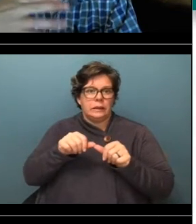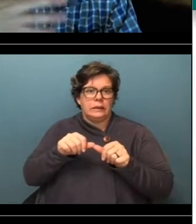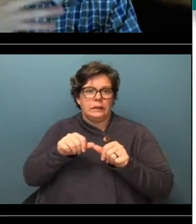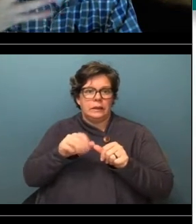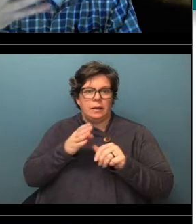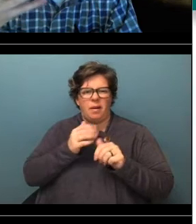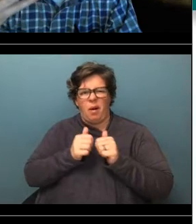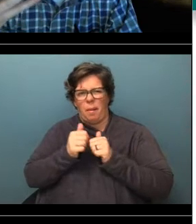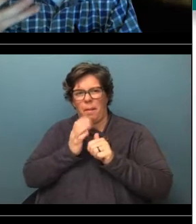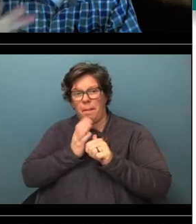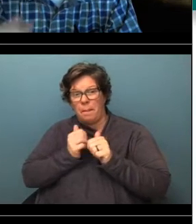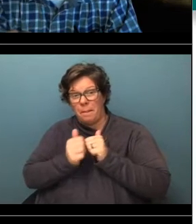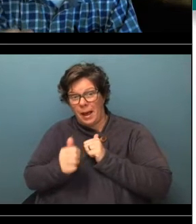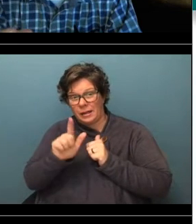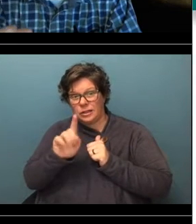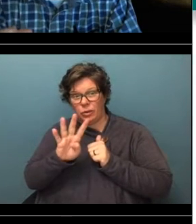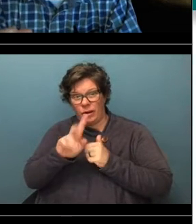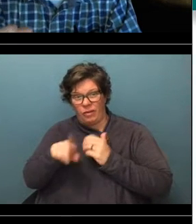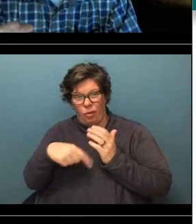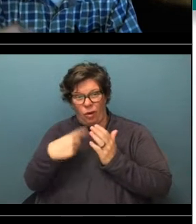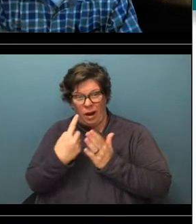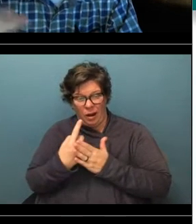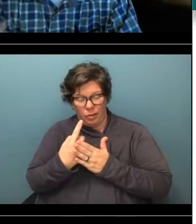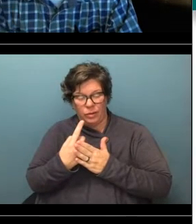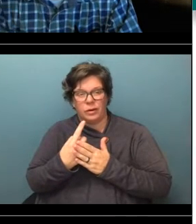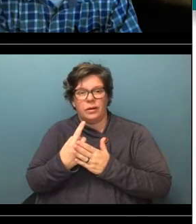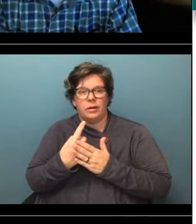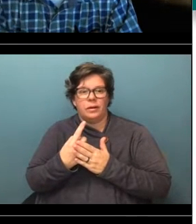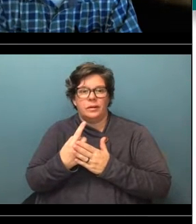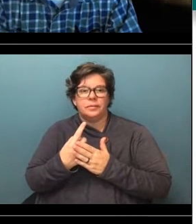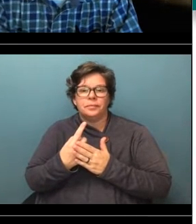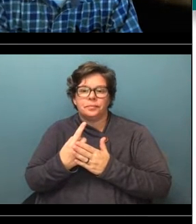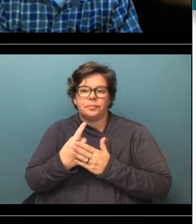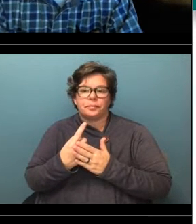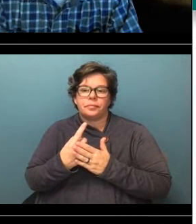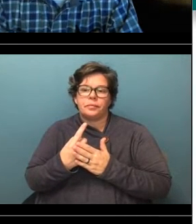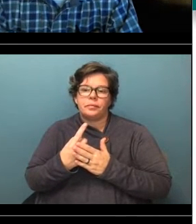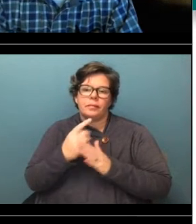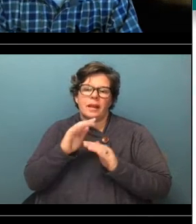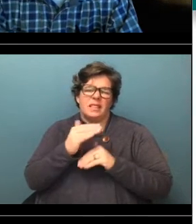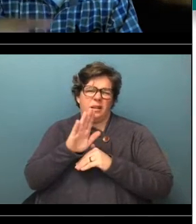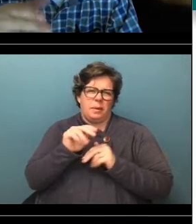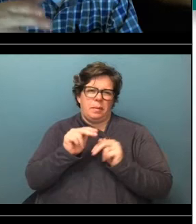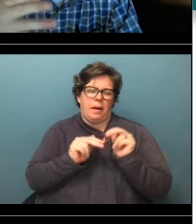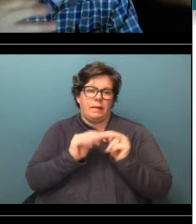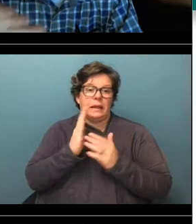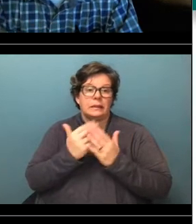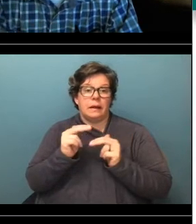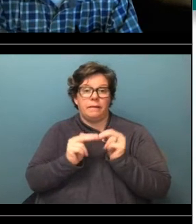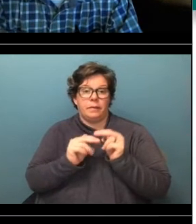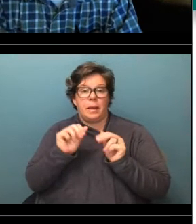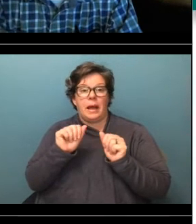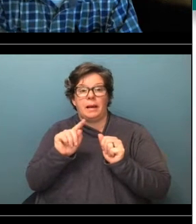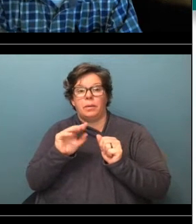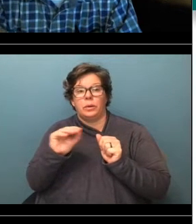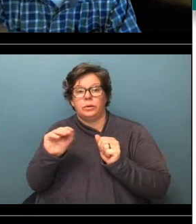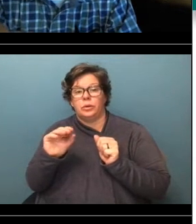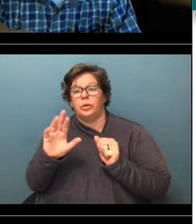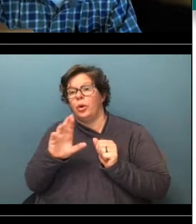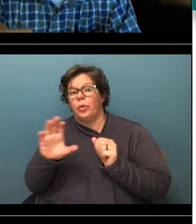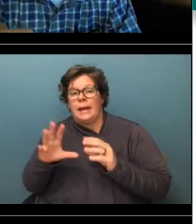the 24-hour allotted time frame that is allotted by the facility, some facilities are able to readmit